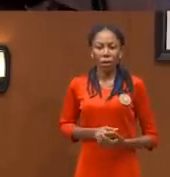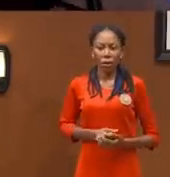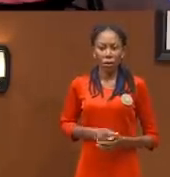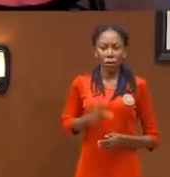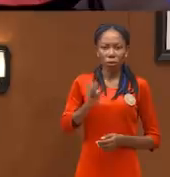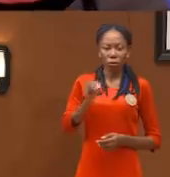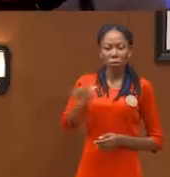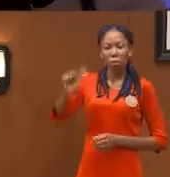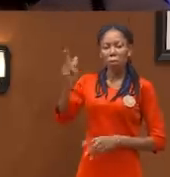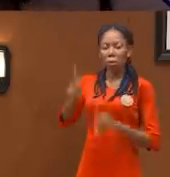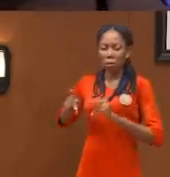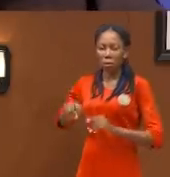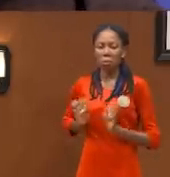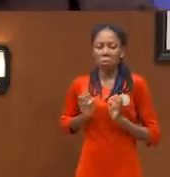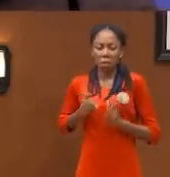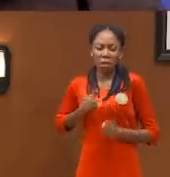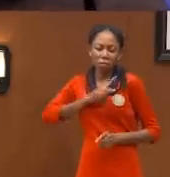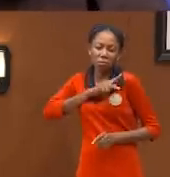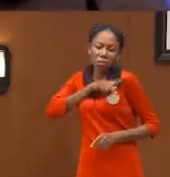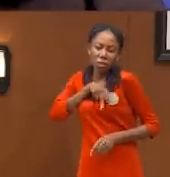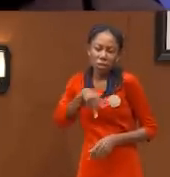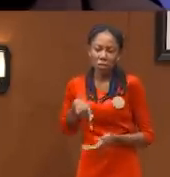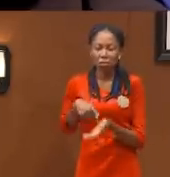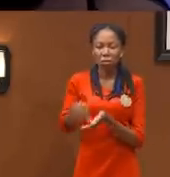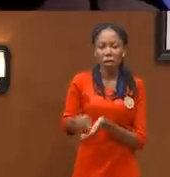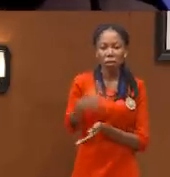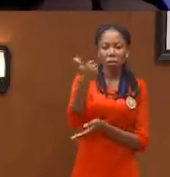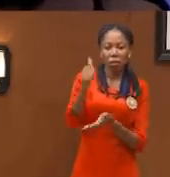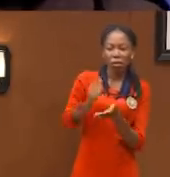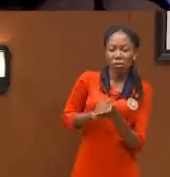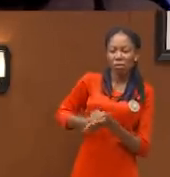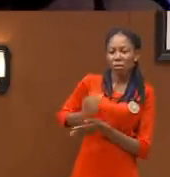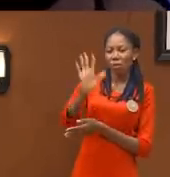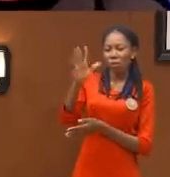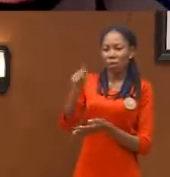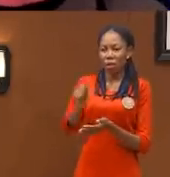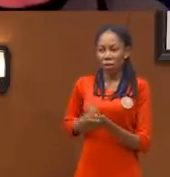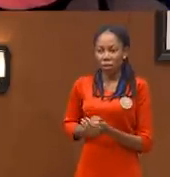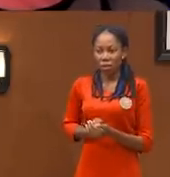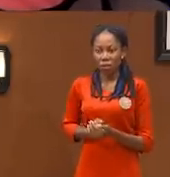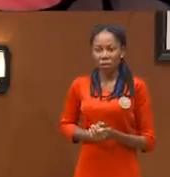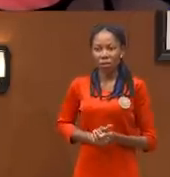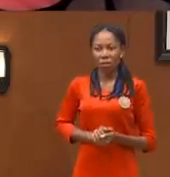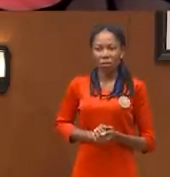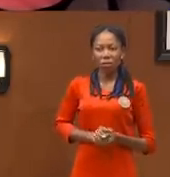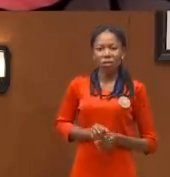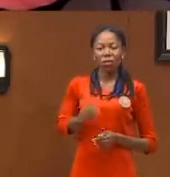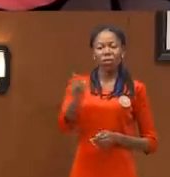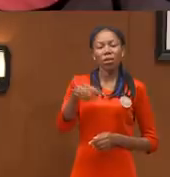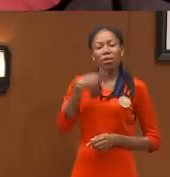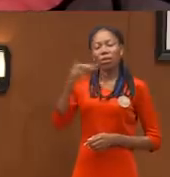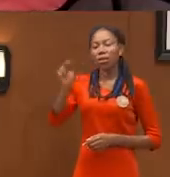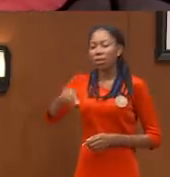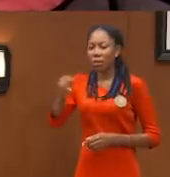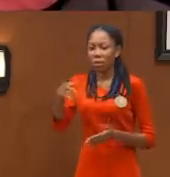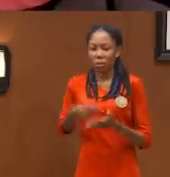Some gave me 10,000. Some gave me 5,000. I even begged and told, if anything you have, just give to